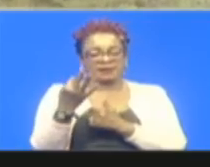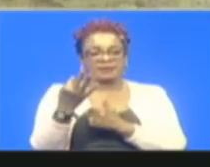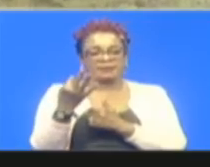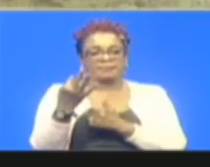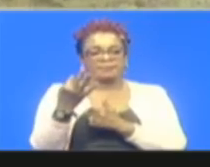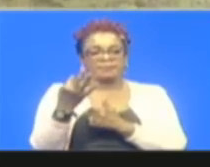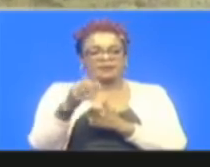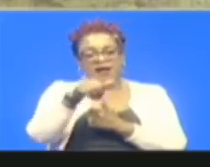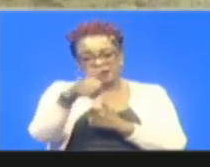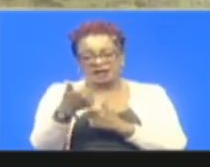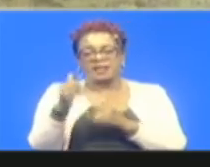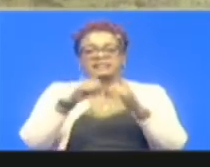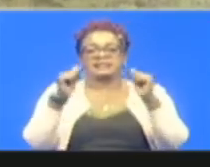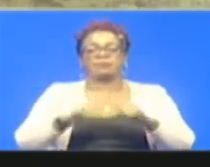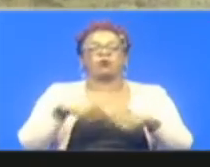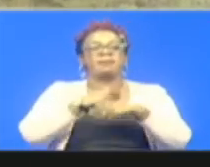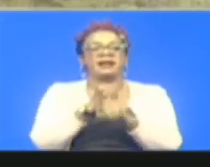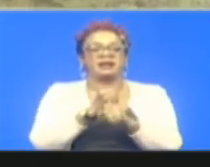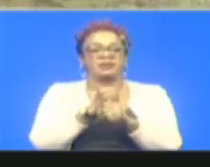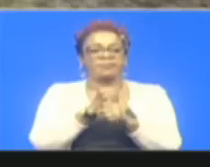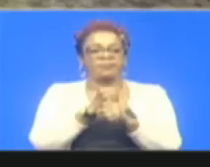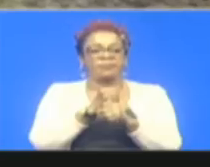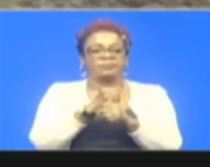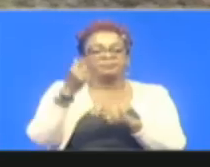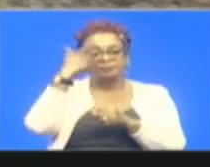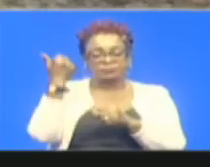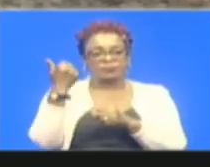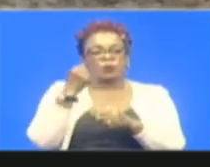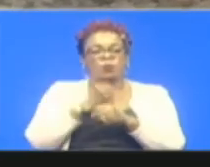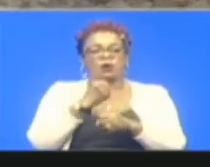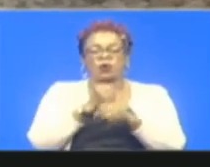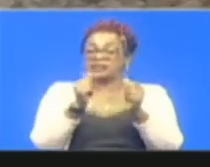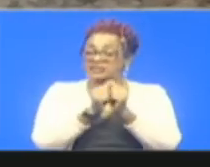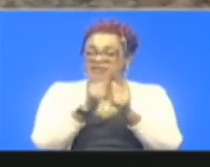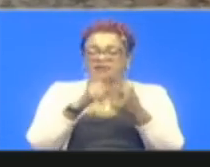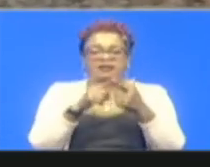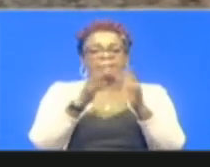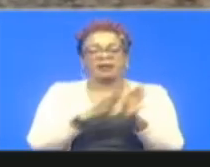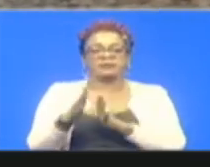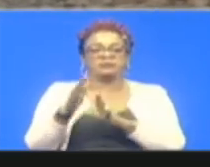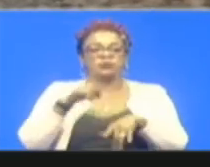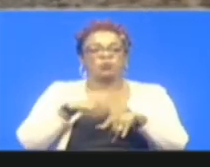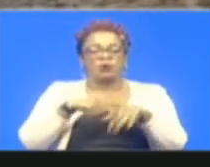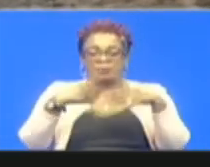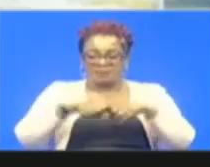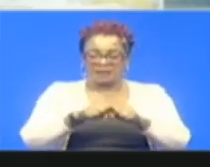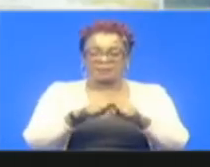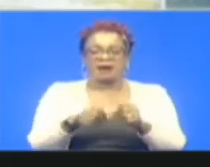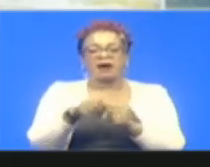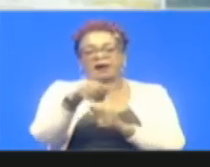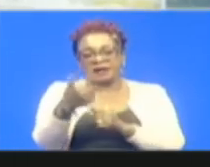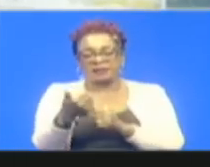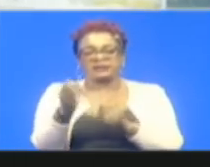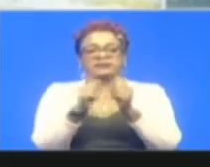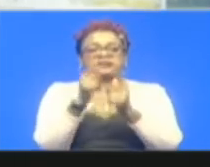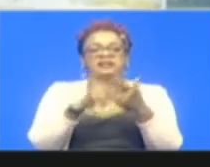2003, that another system would be constructed because we operate on 10-year plan. Now when we picked up, we are picking up 10 years late. Of course